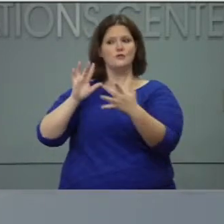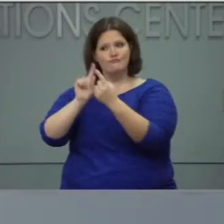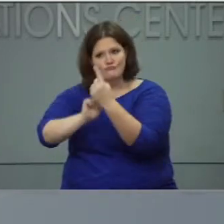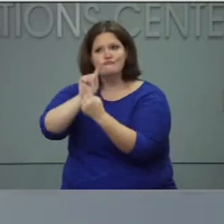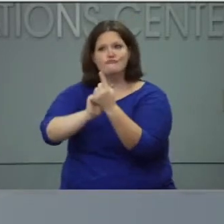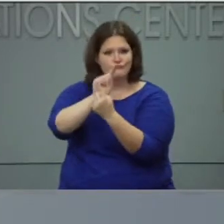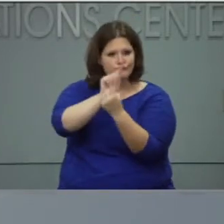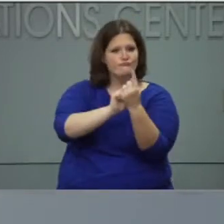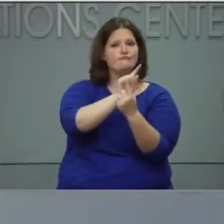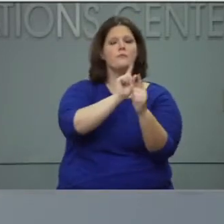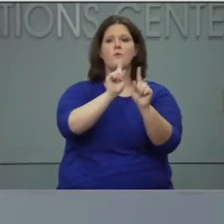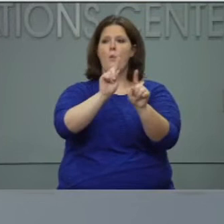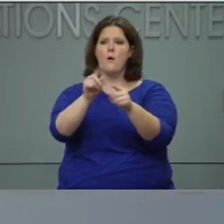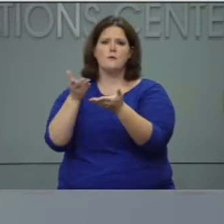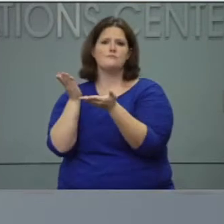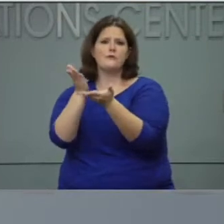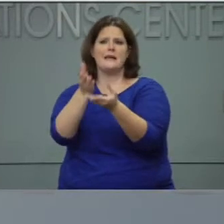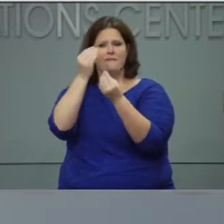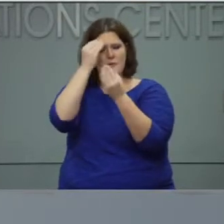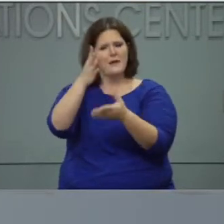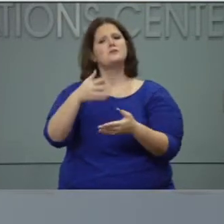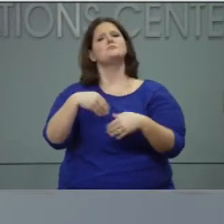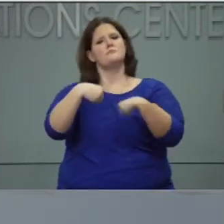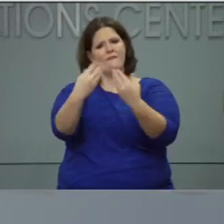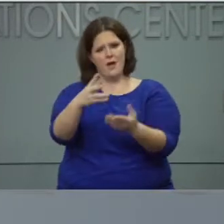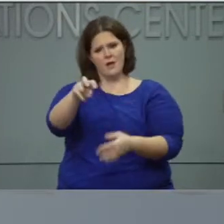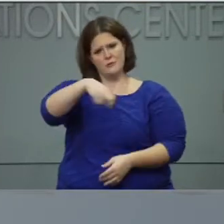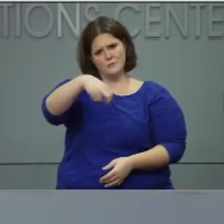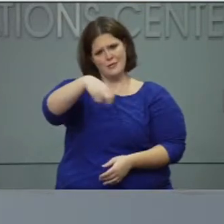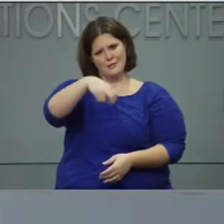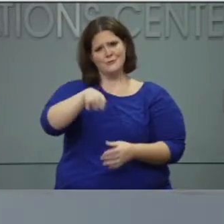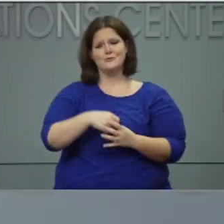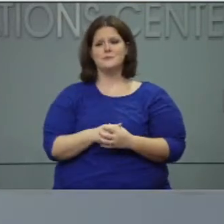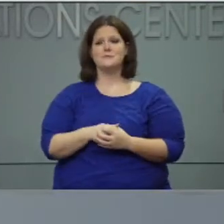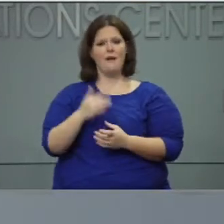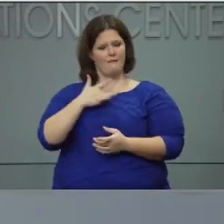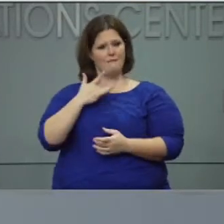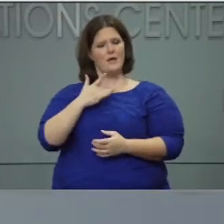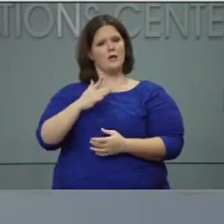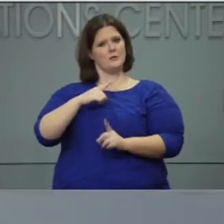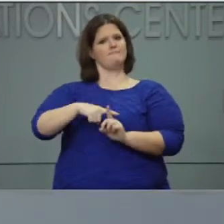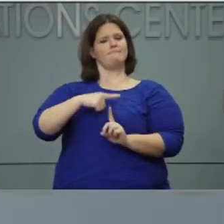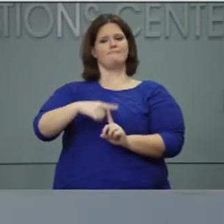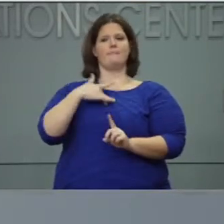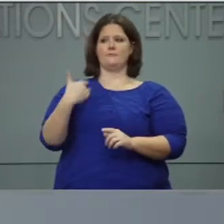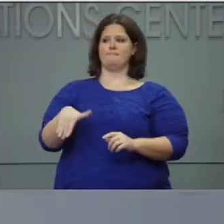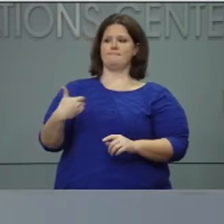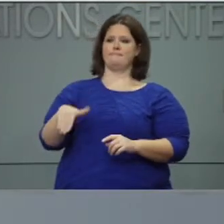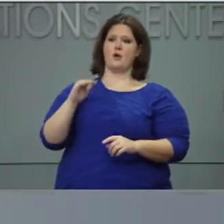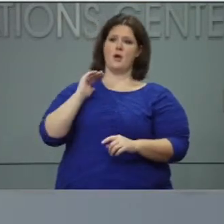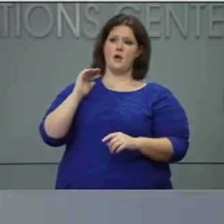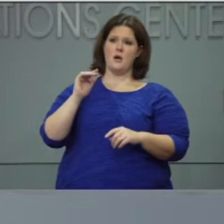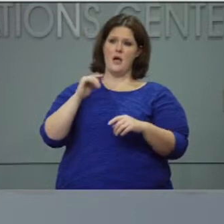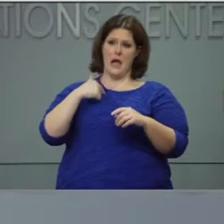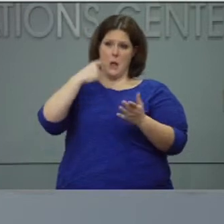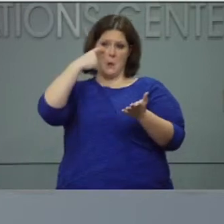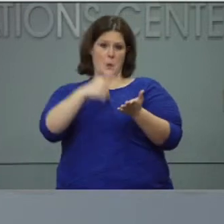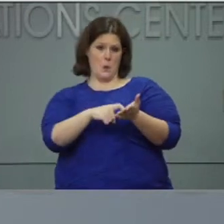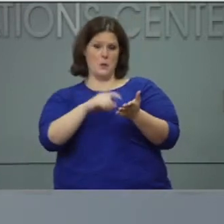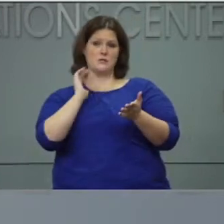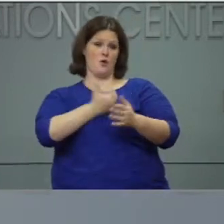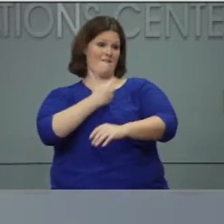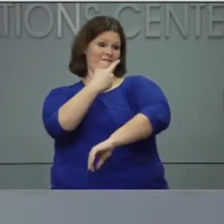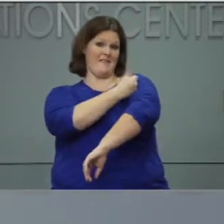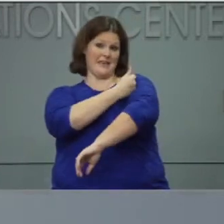one-on-one, offering information and rides. It's encouraging that our state's vaccine rate has increased in recent